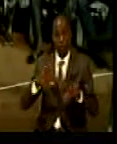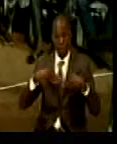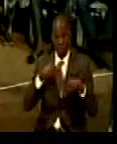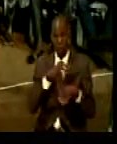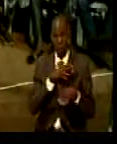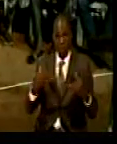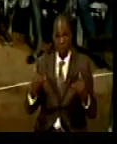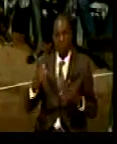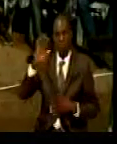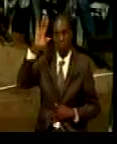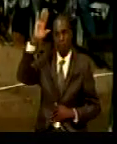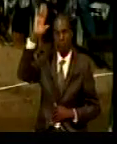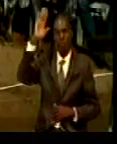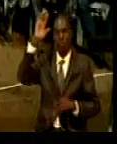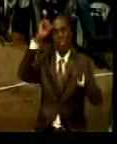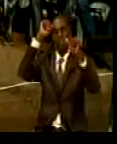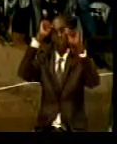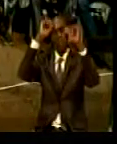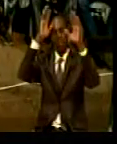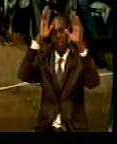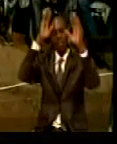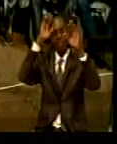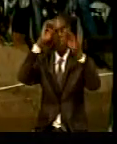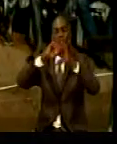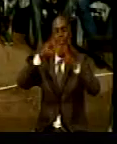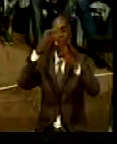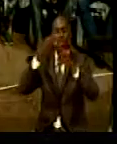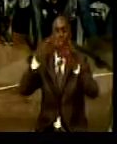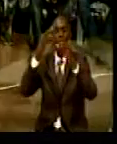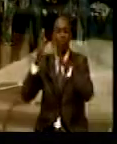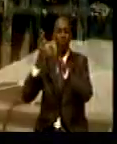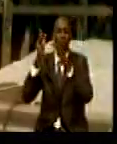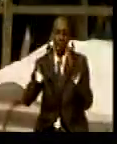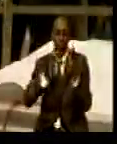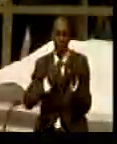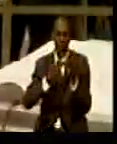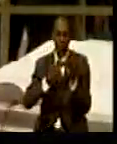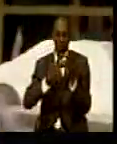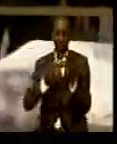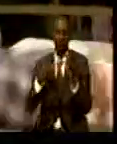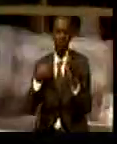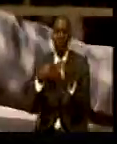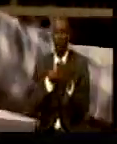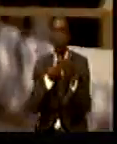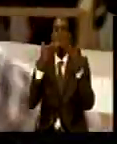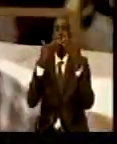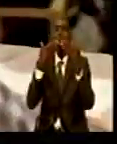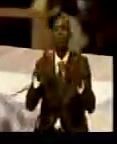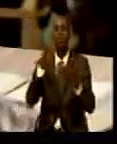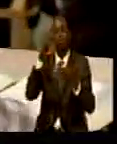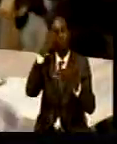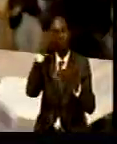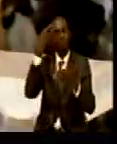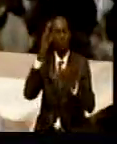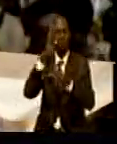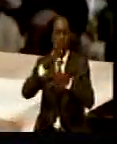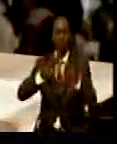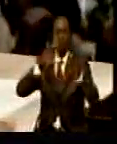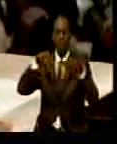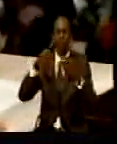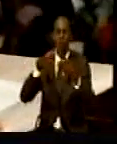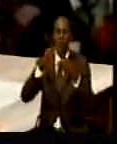Father, in the name of Jesus, we thank you because of the call you've given to